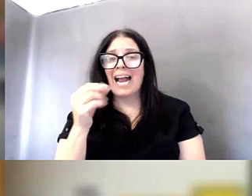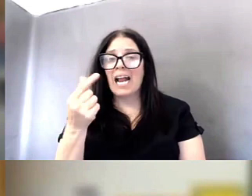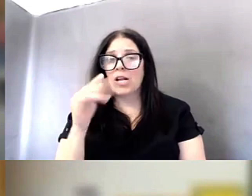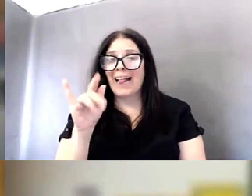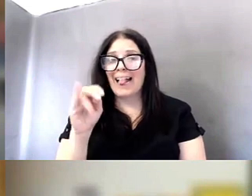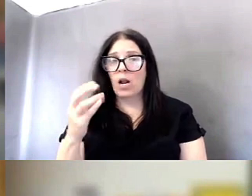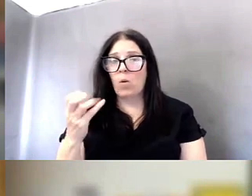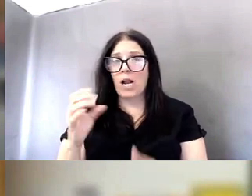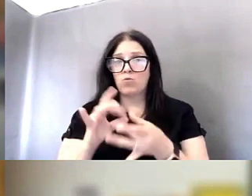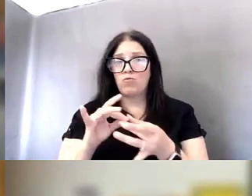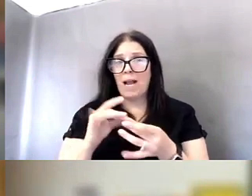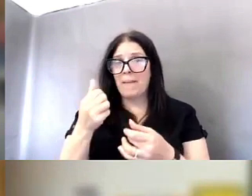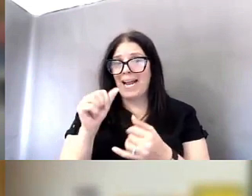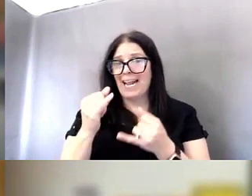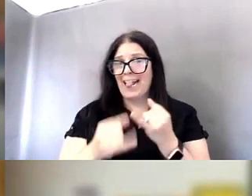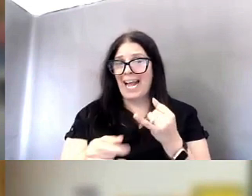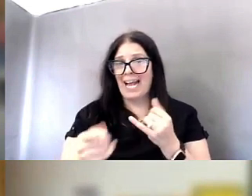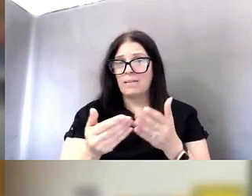we wrap up for today?